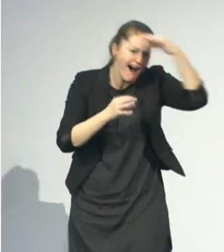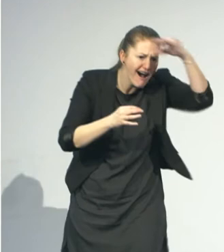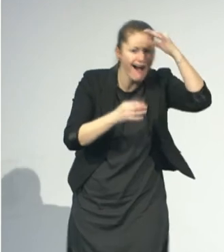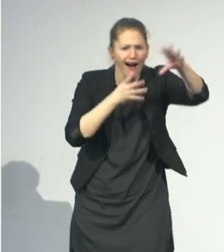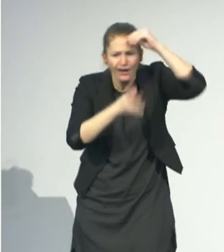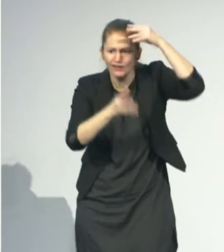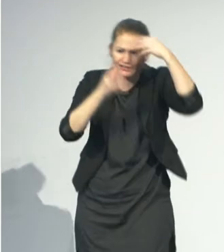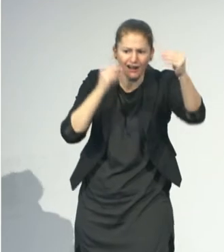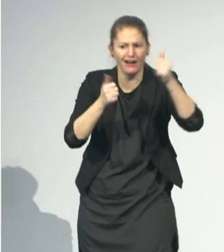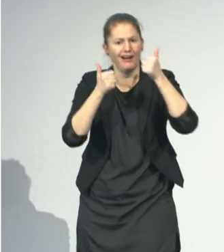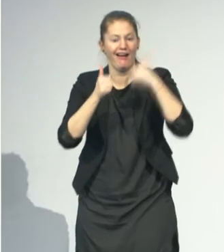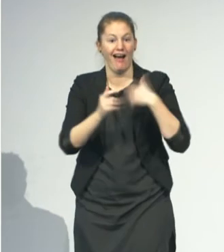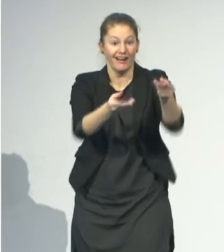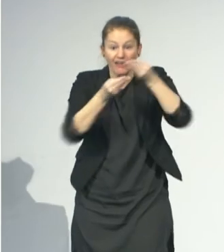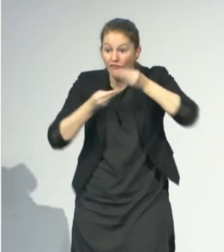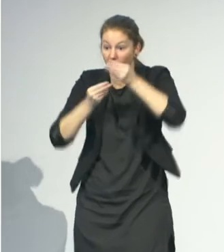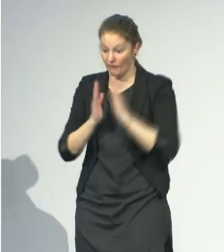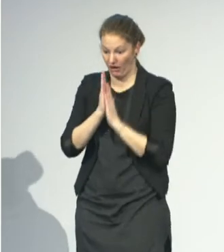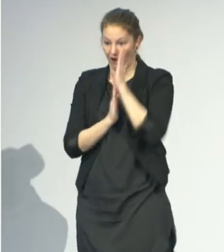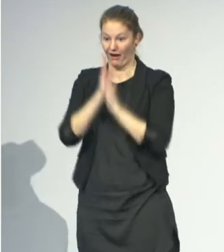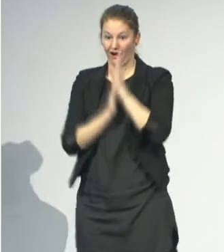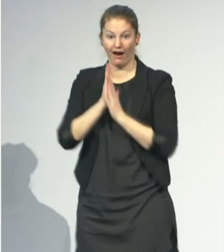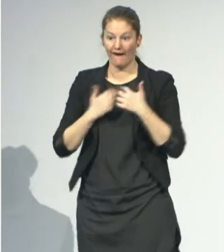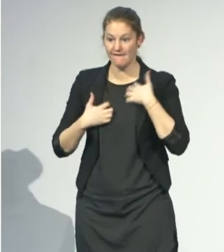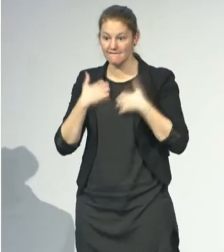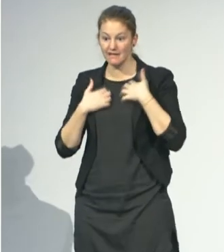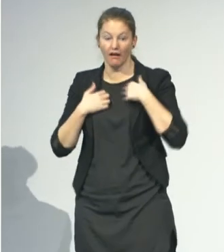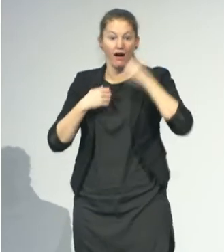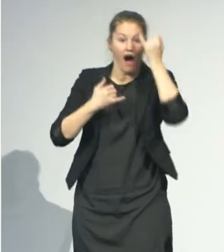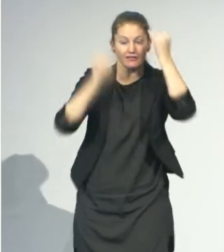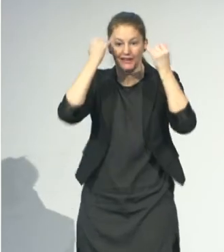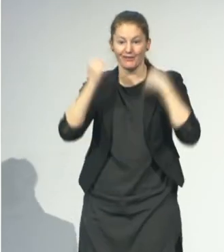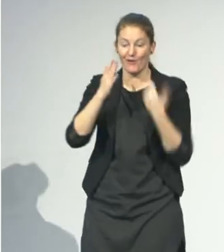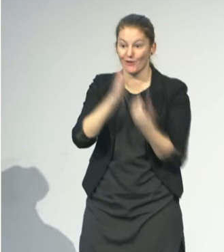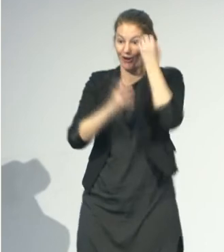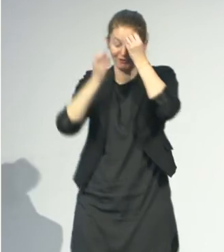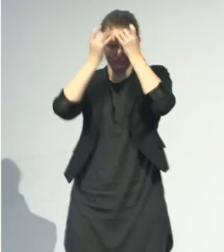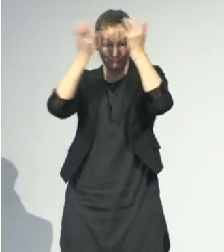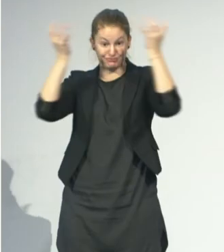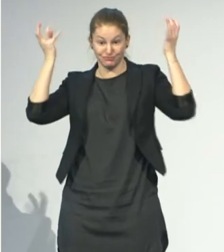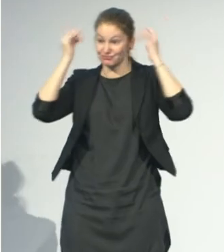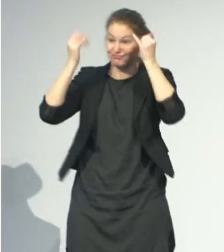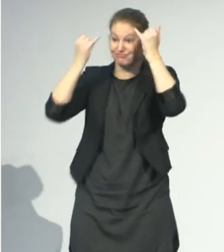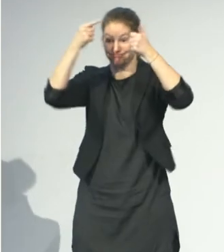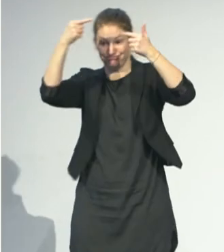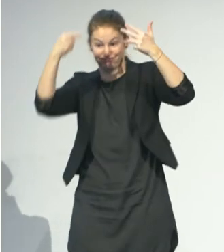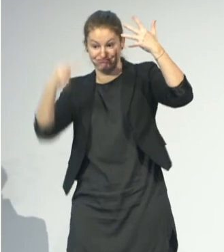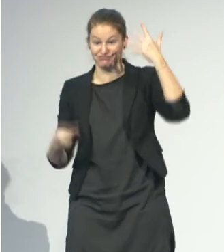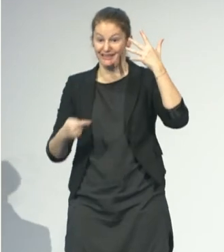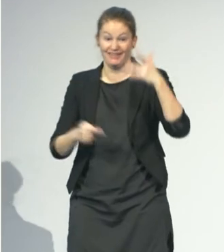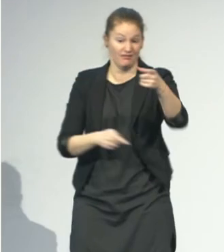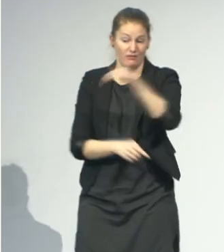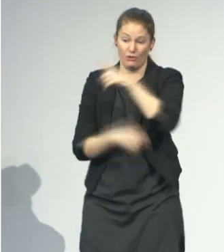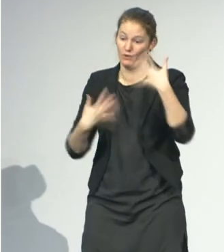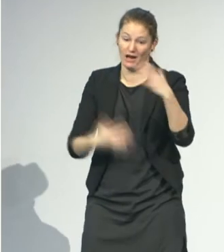do, and the ideas are being sparked, and that's an incredibly powerful experience. So from my perspective, as somebody attending this